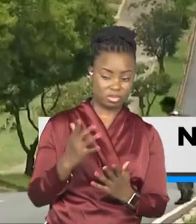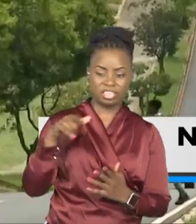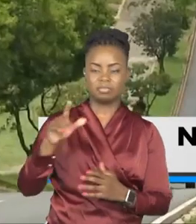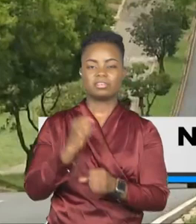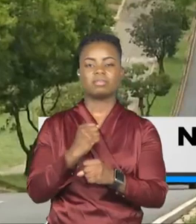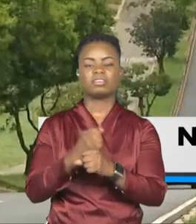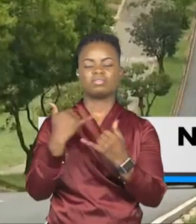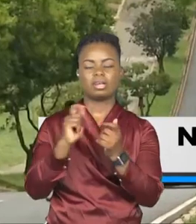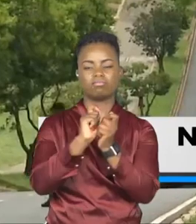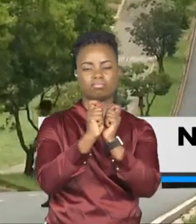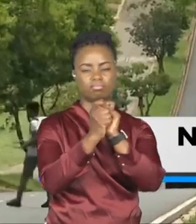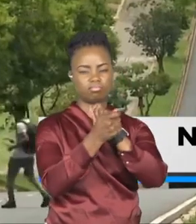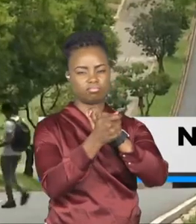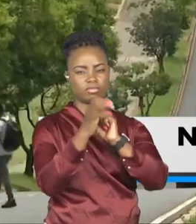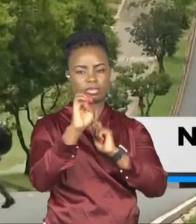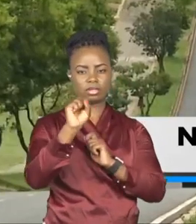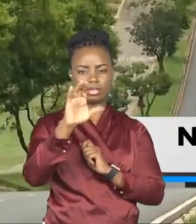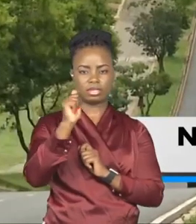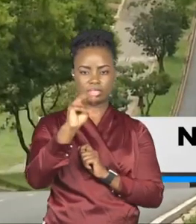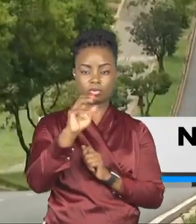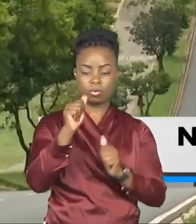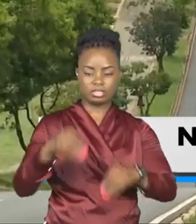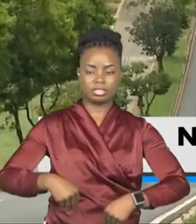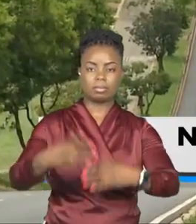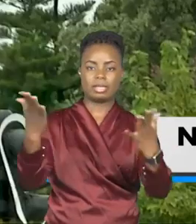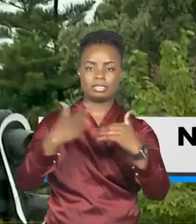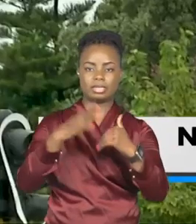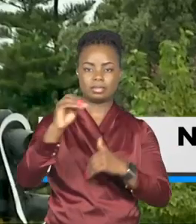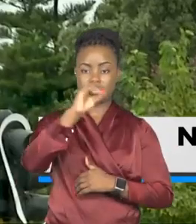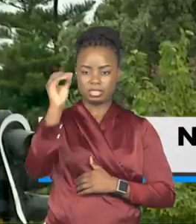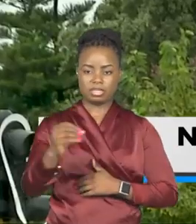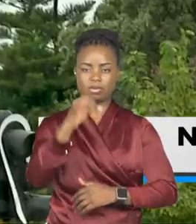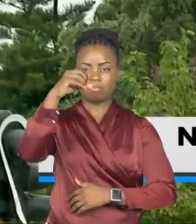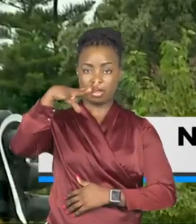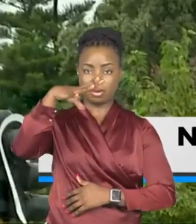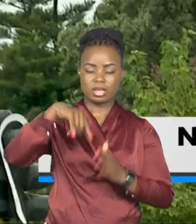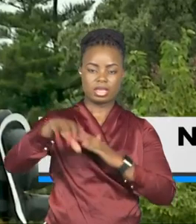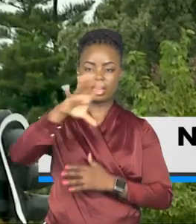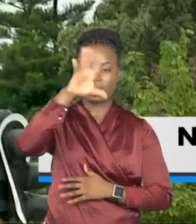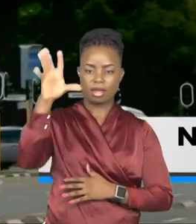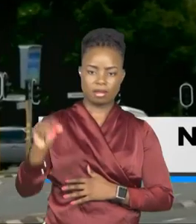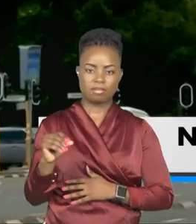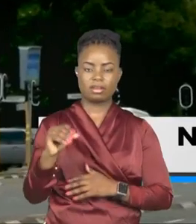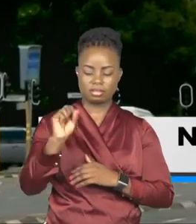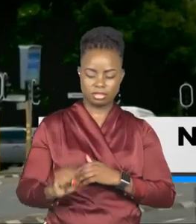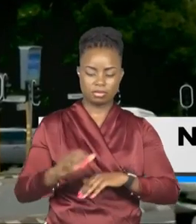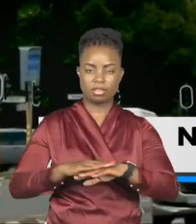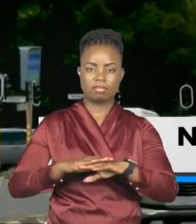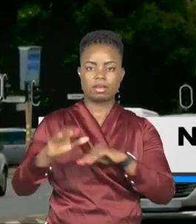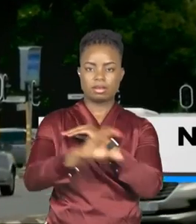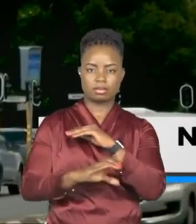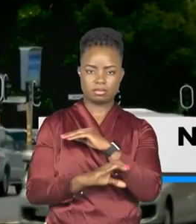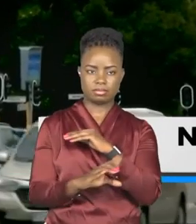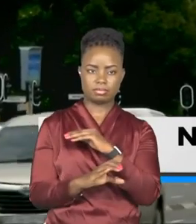to reform Eskom, which supplies more than 90% of the power in Africa's most industrialized economies, but